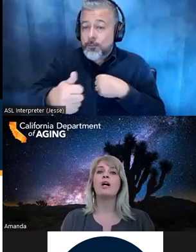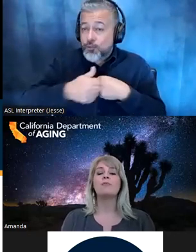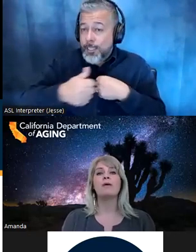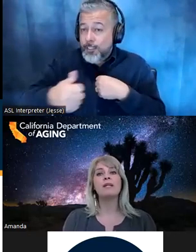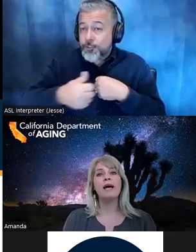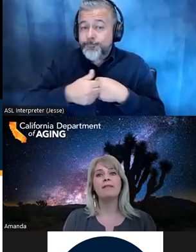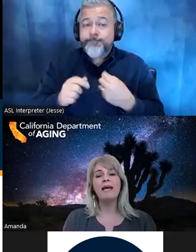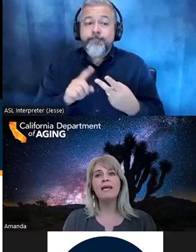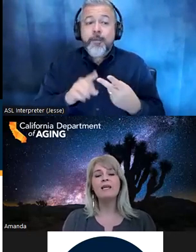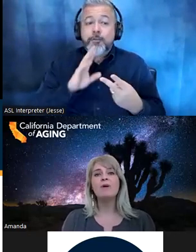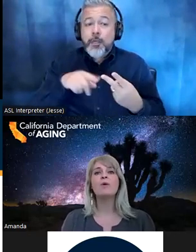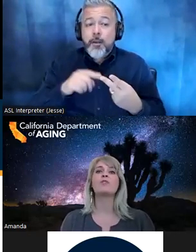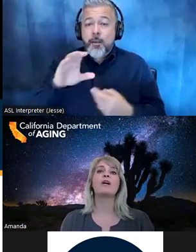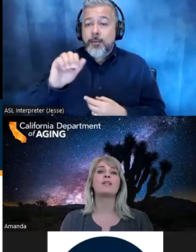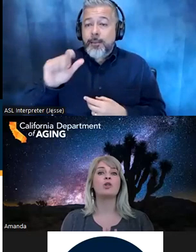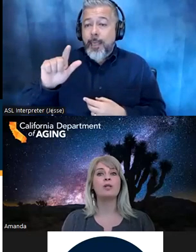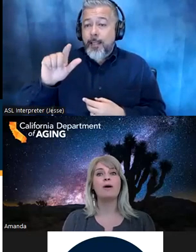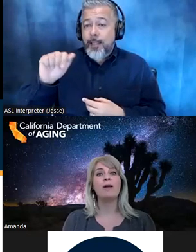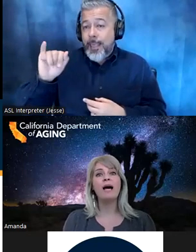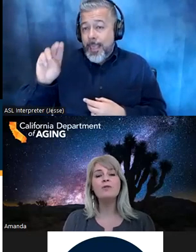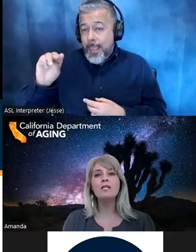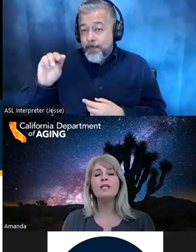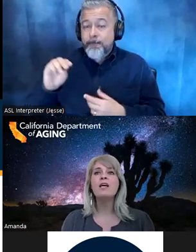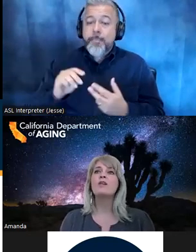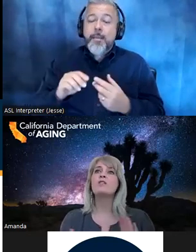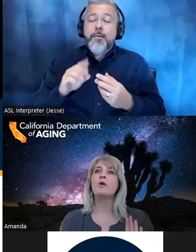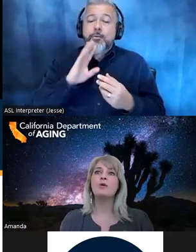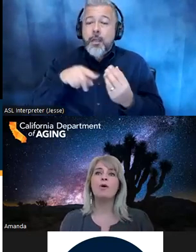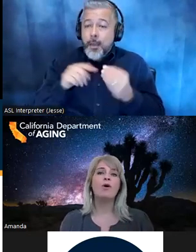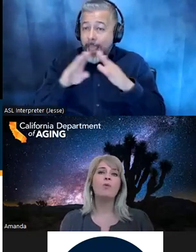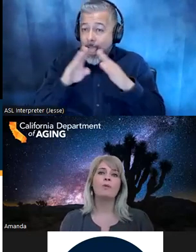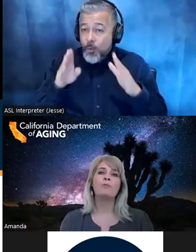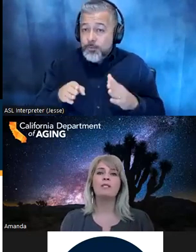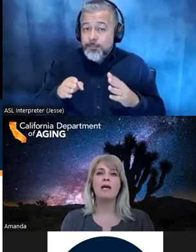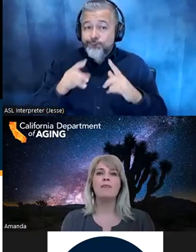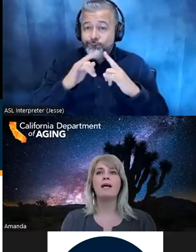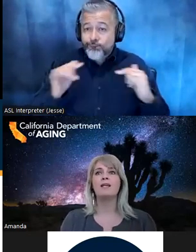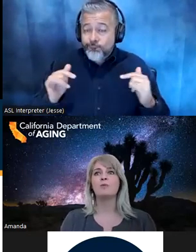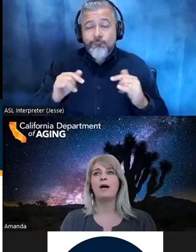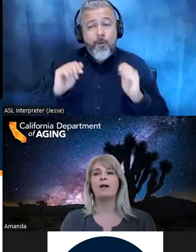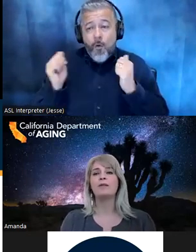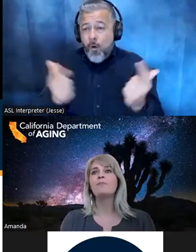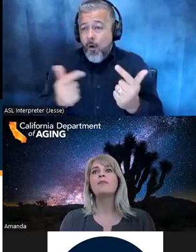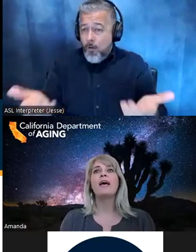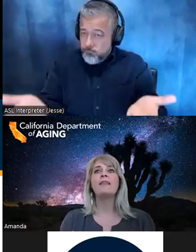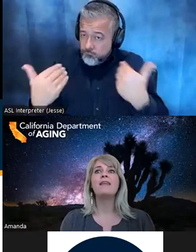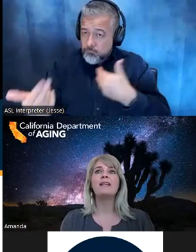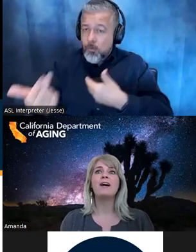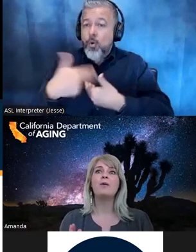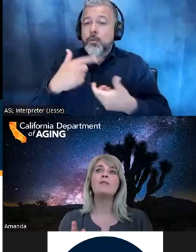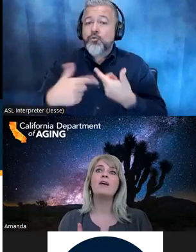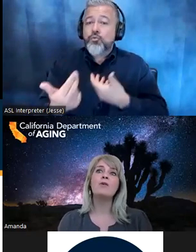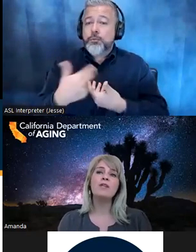we'll talk about CalAIM, we'll talk a little bit about housing. So you're all welcome to attend that as well. And